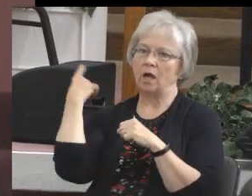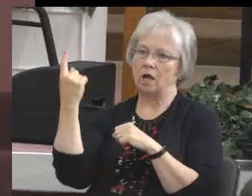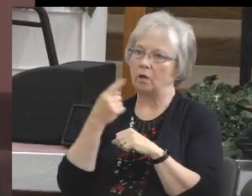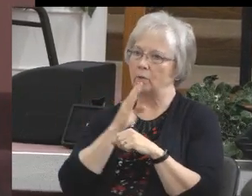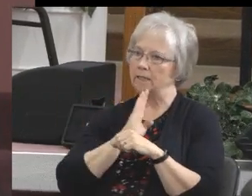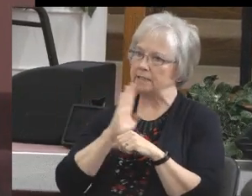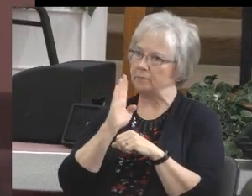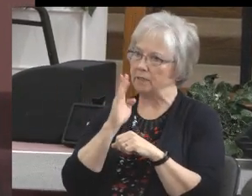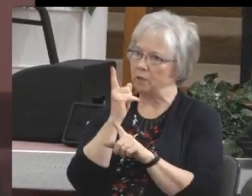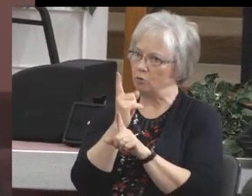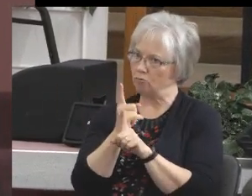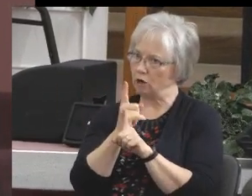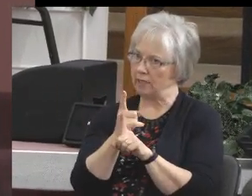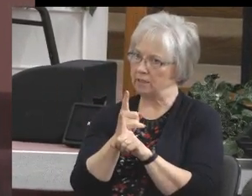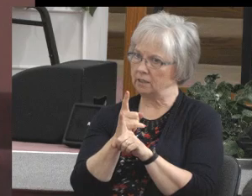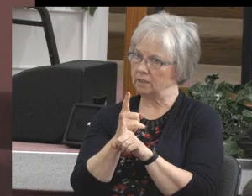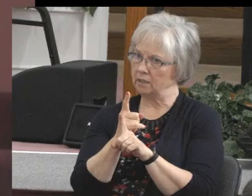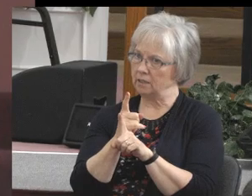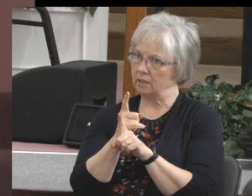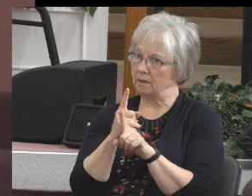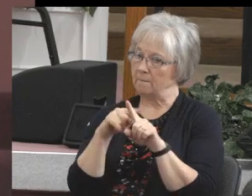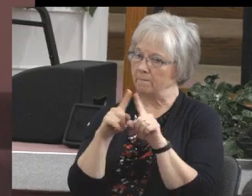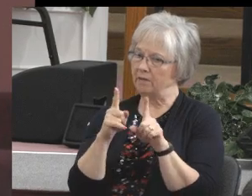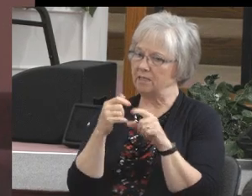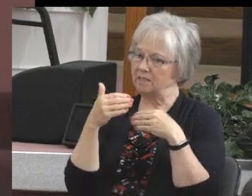country, right or wrong.